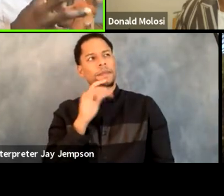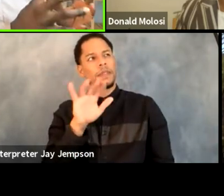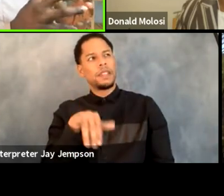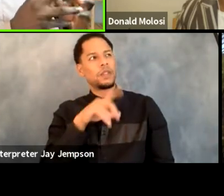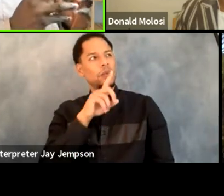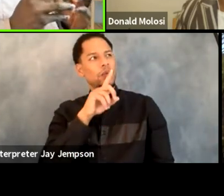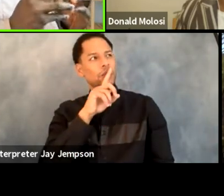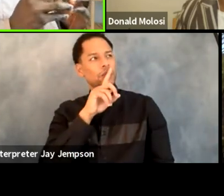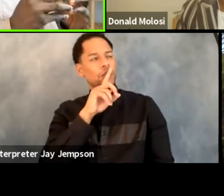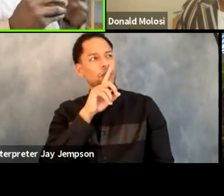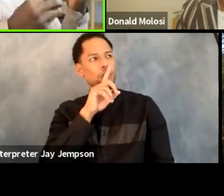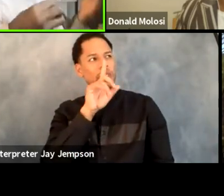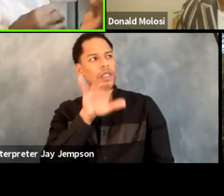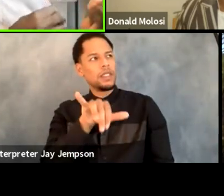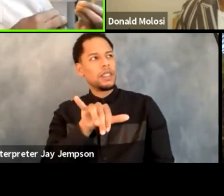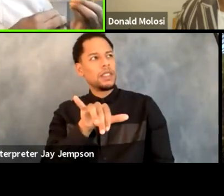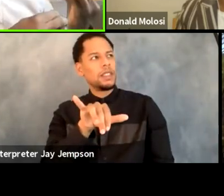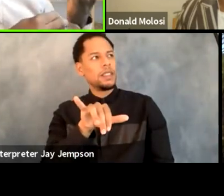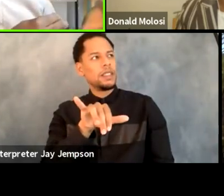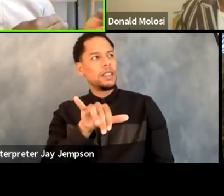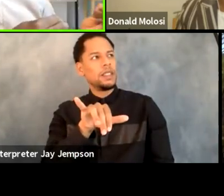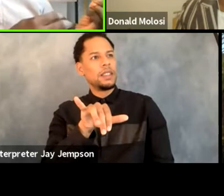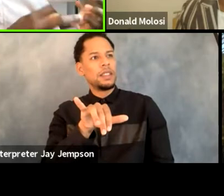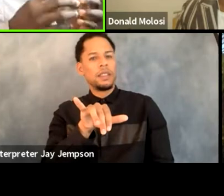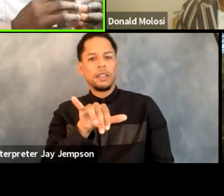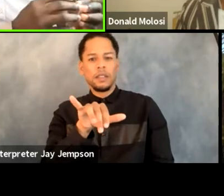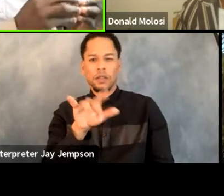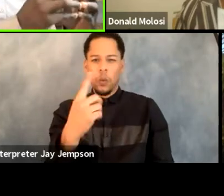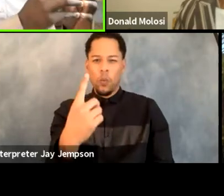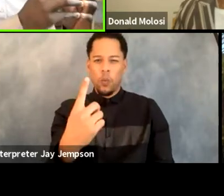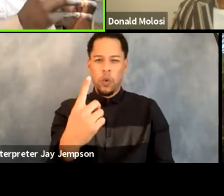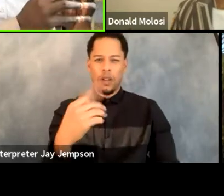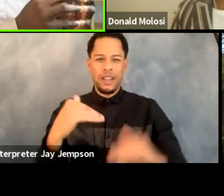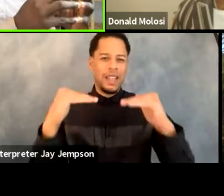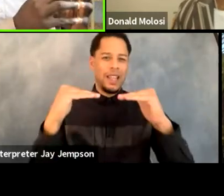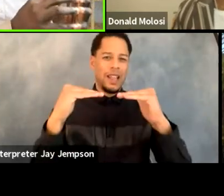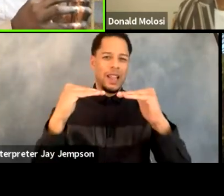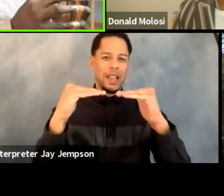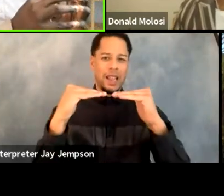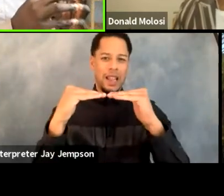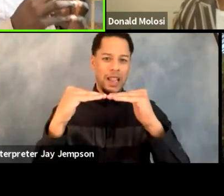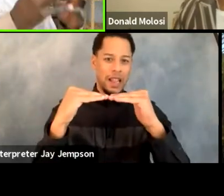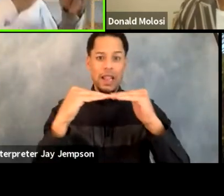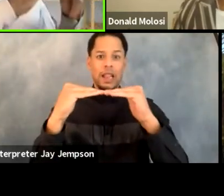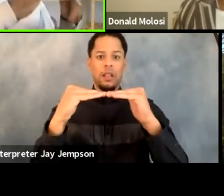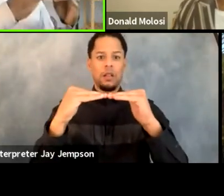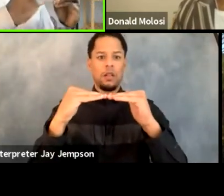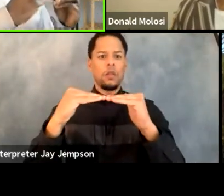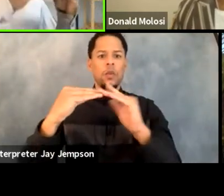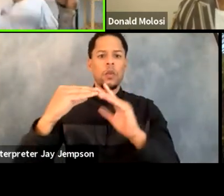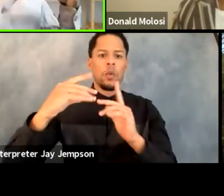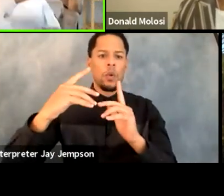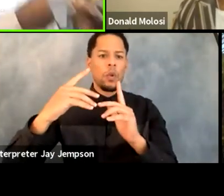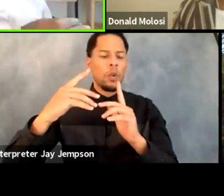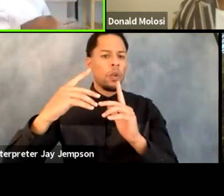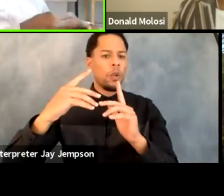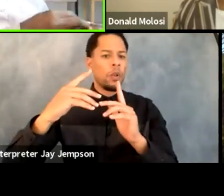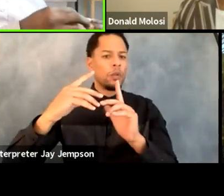even though there is no one person that you could term as, you know, as giving you that dramaturgical,